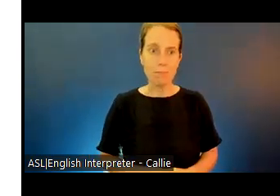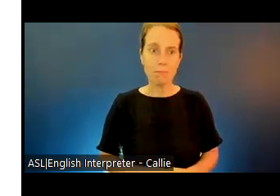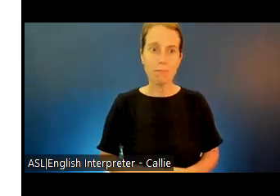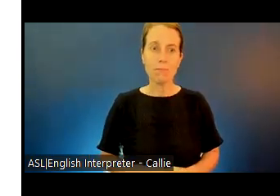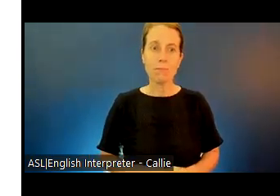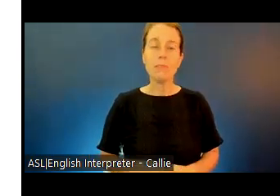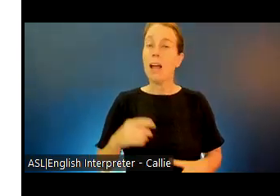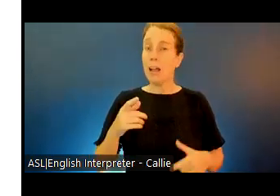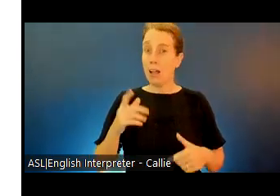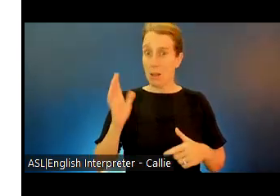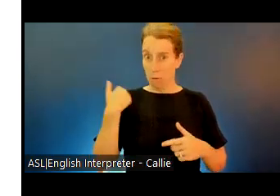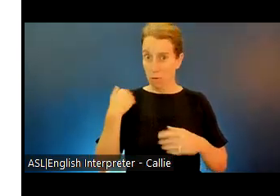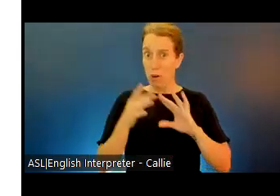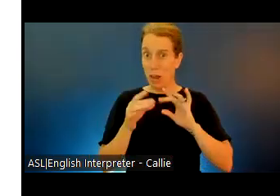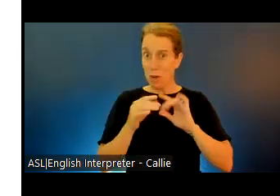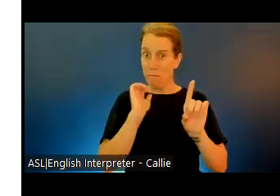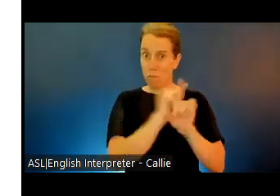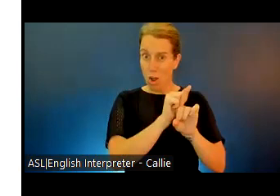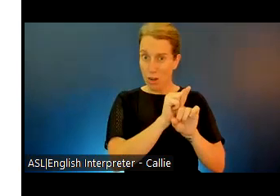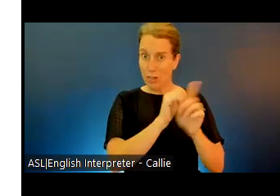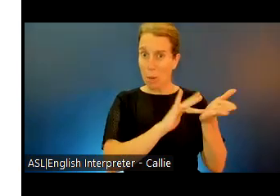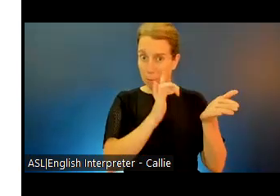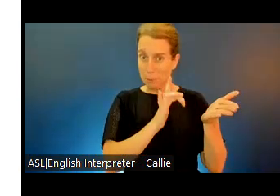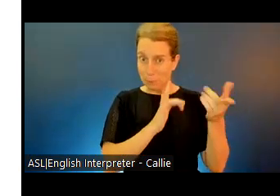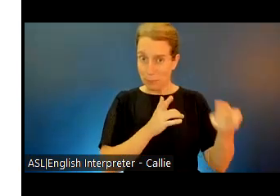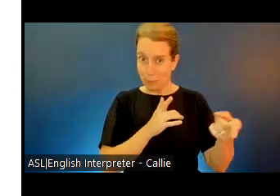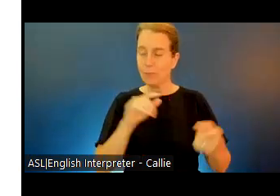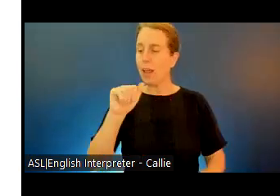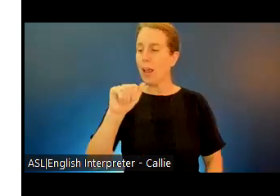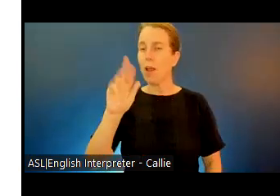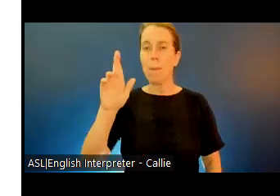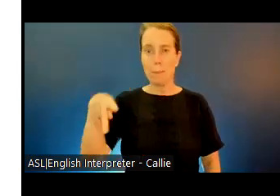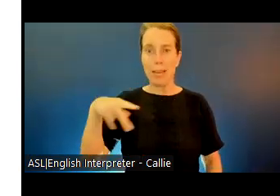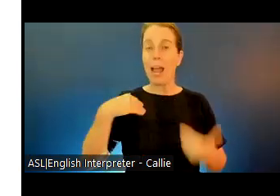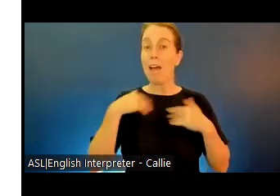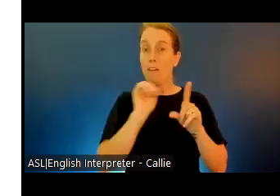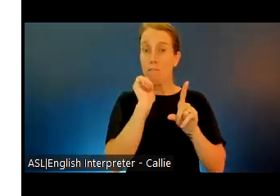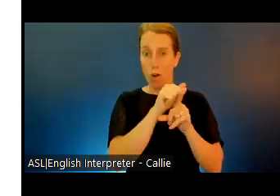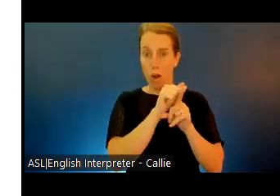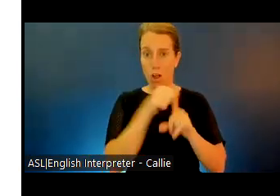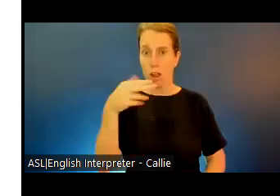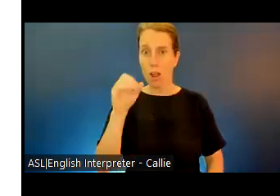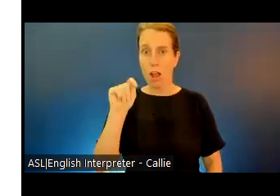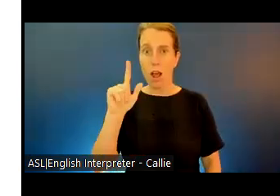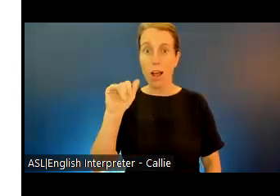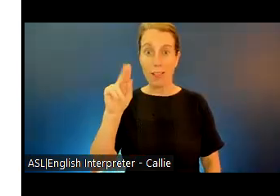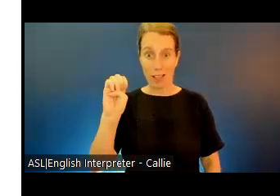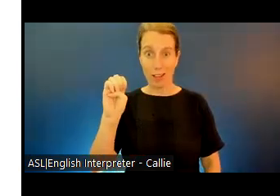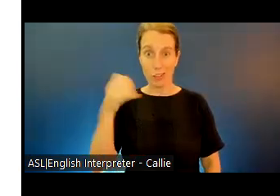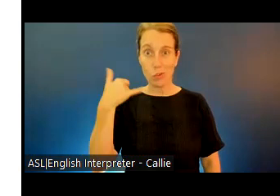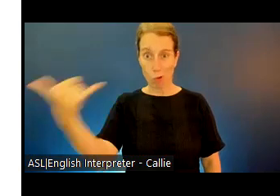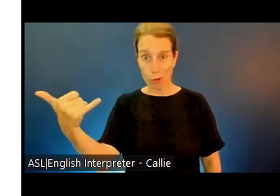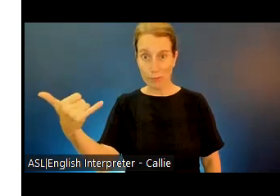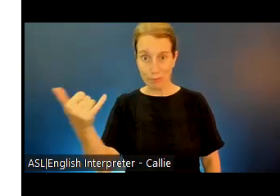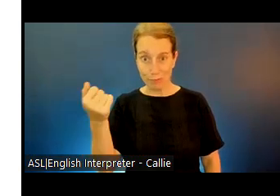and abuse, and for AARP has a fraud hotline. This does not take the place of calling 911 or your